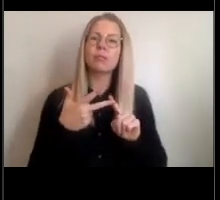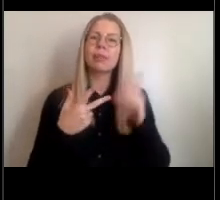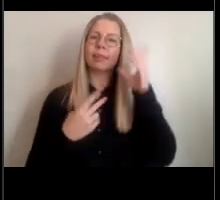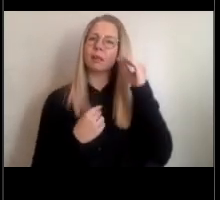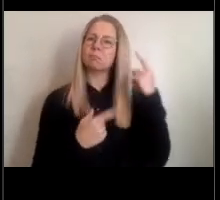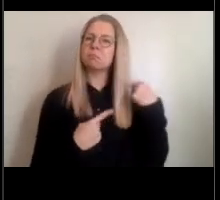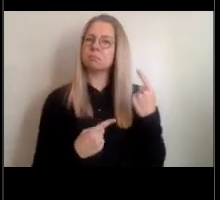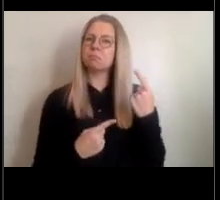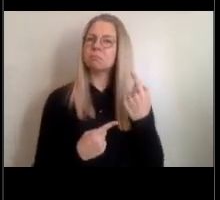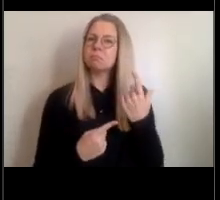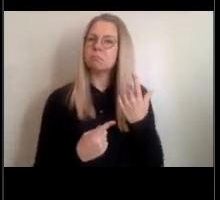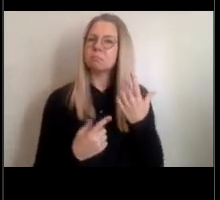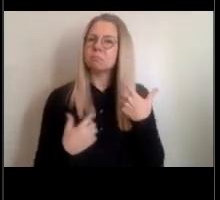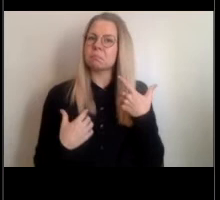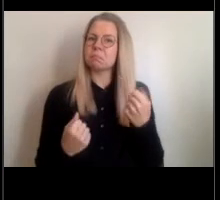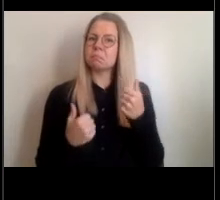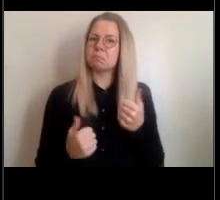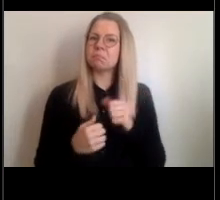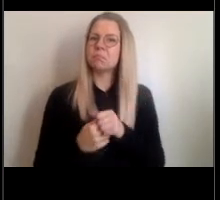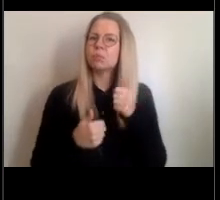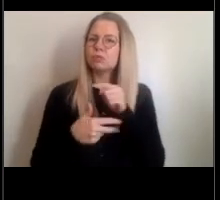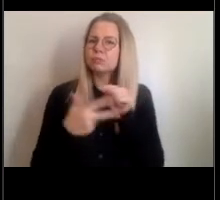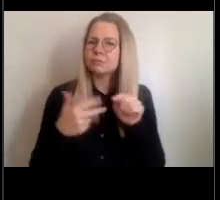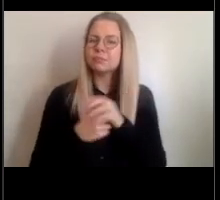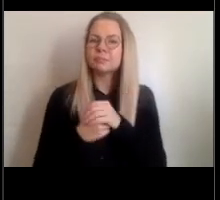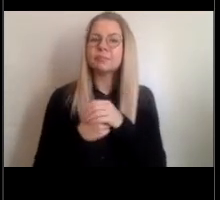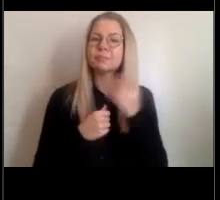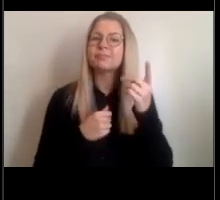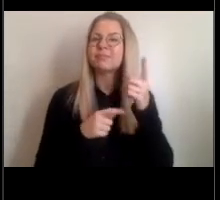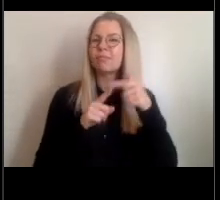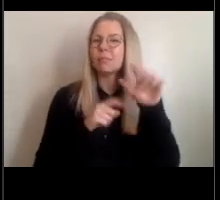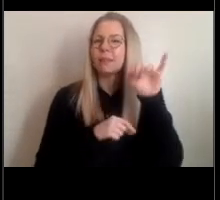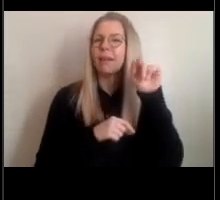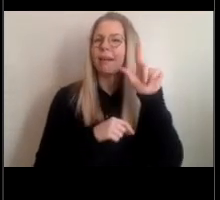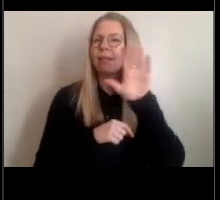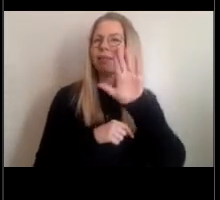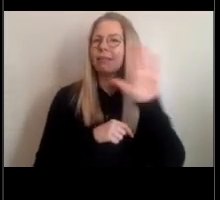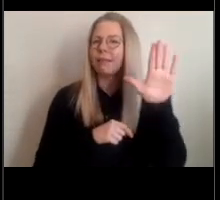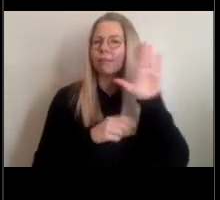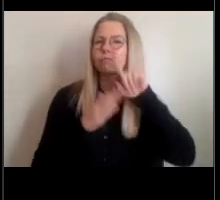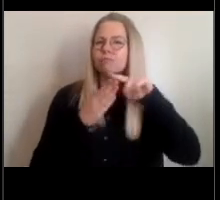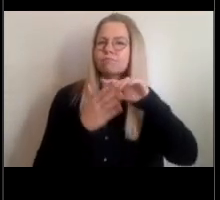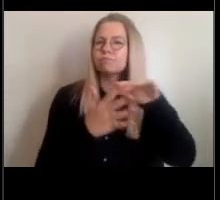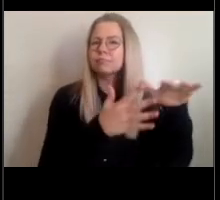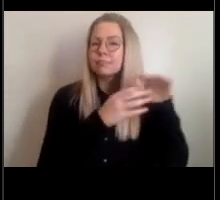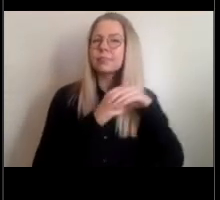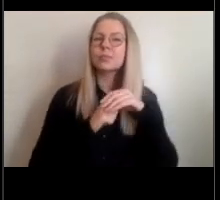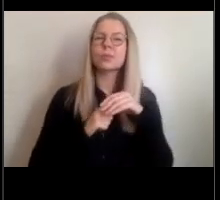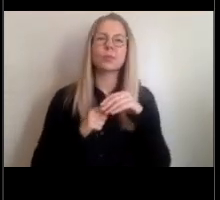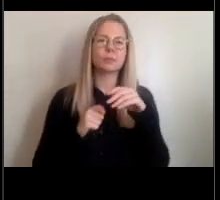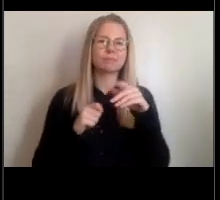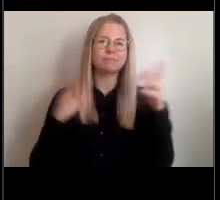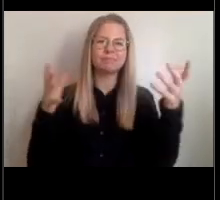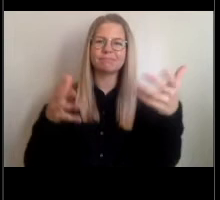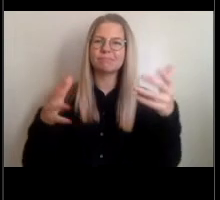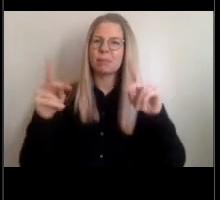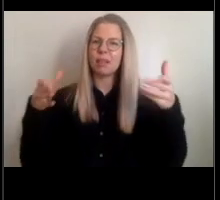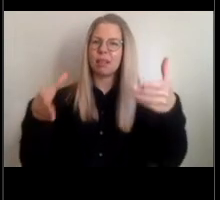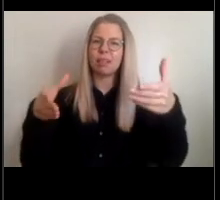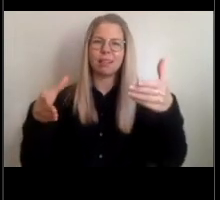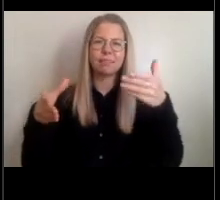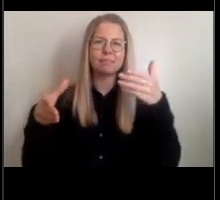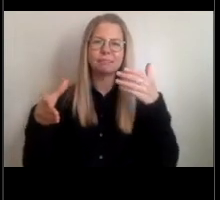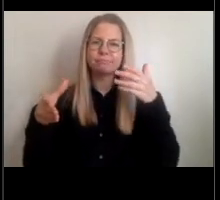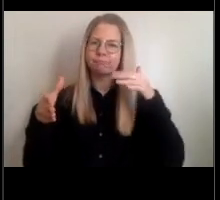Yale. And the authors took 660 people over 50, and they followed them for a couple decades, for like 23 years,